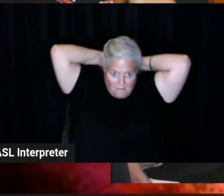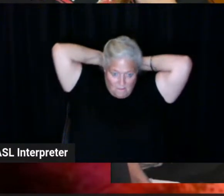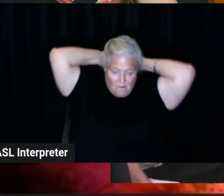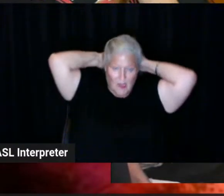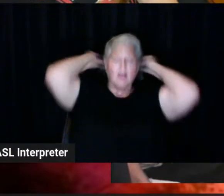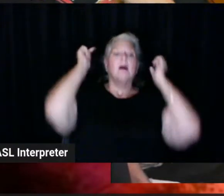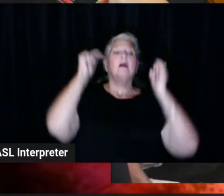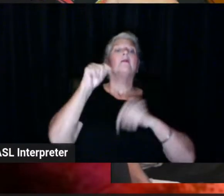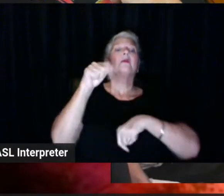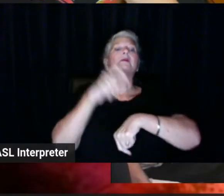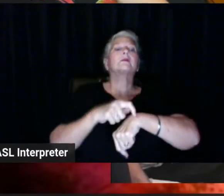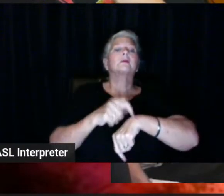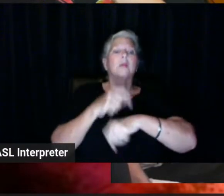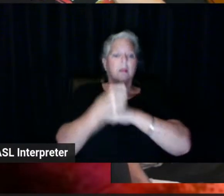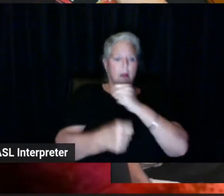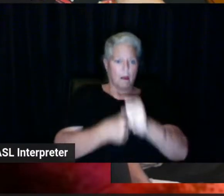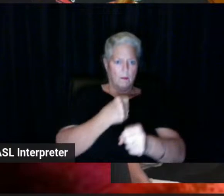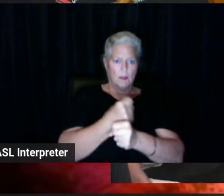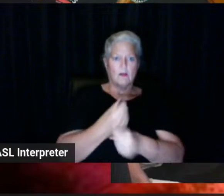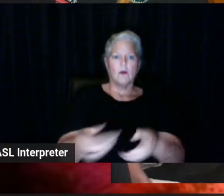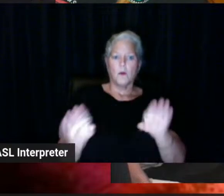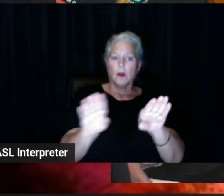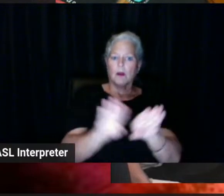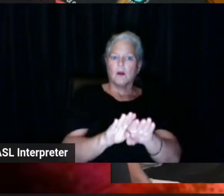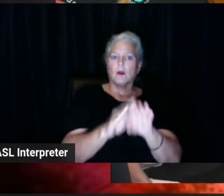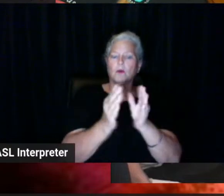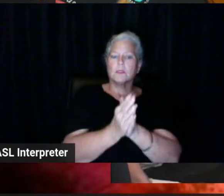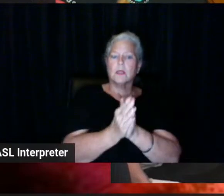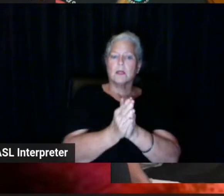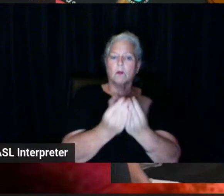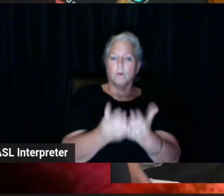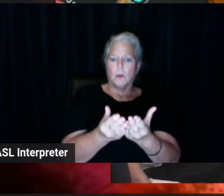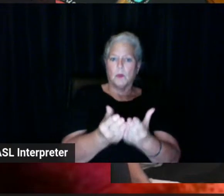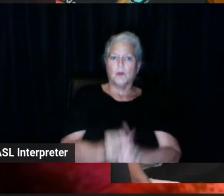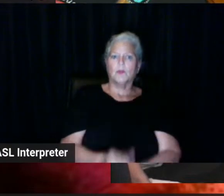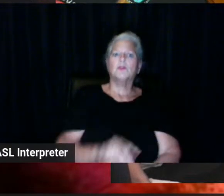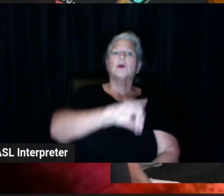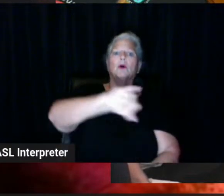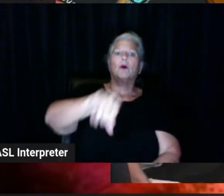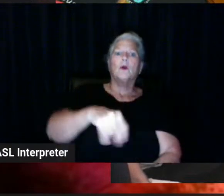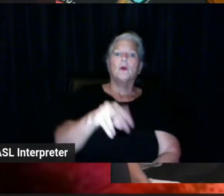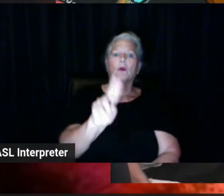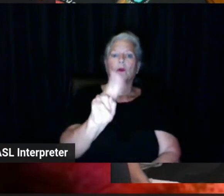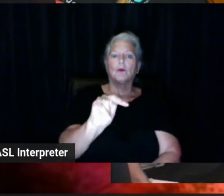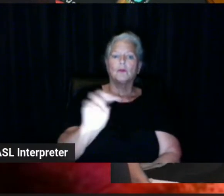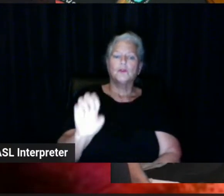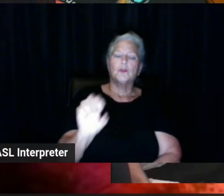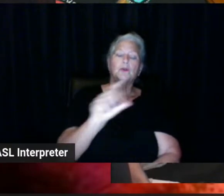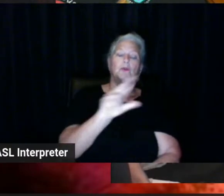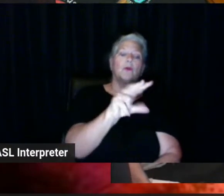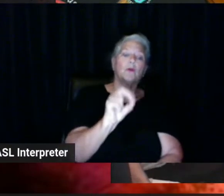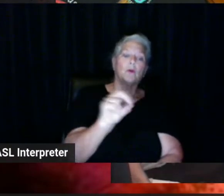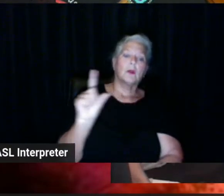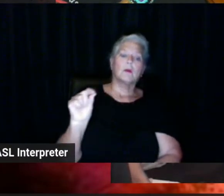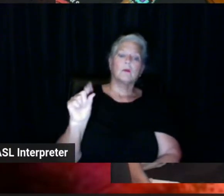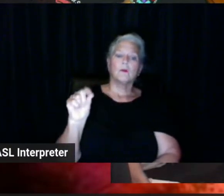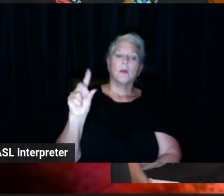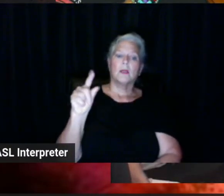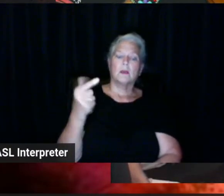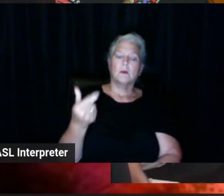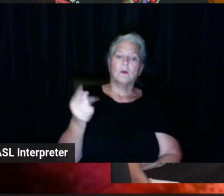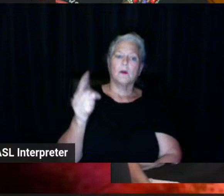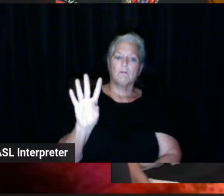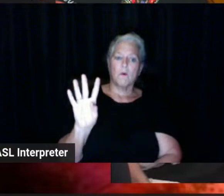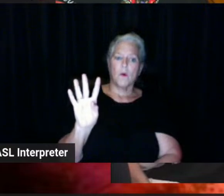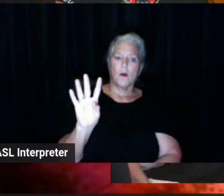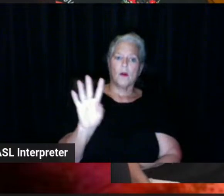books for fiscal '24, which closed on June 30, 2024. And as is typical at year